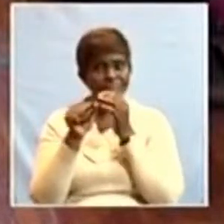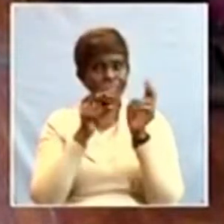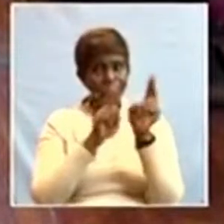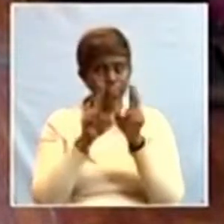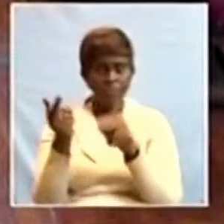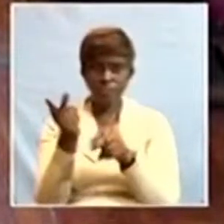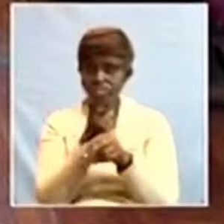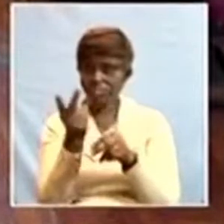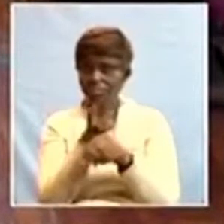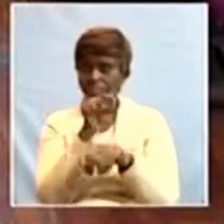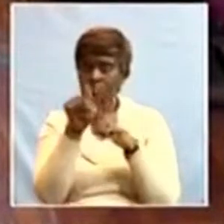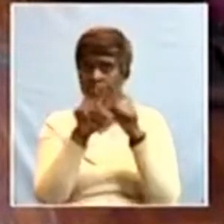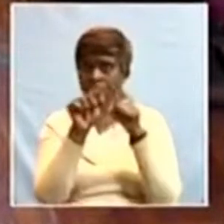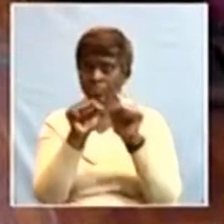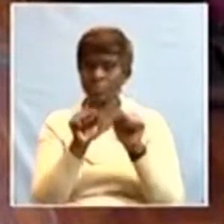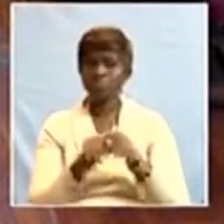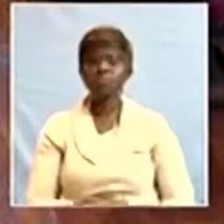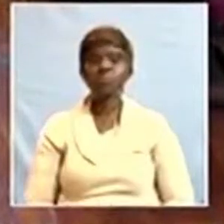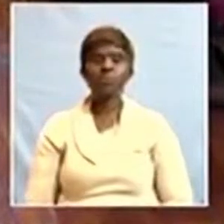questions.